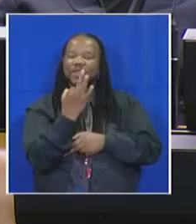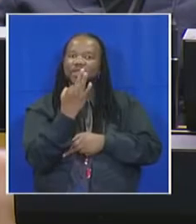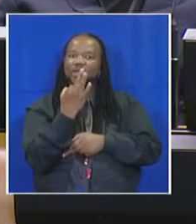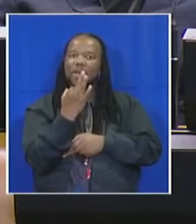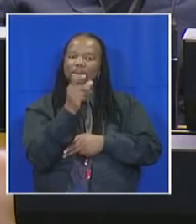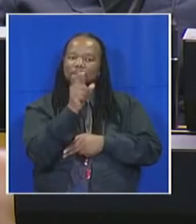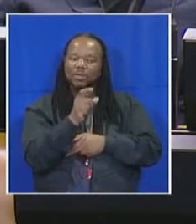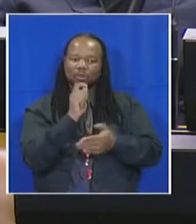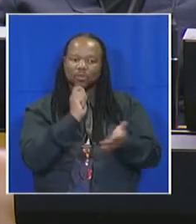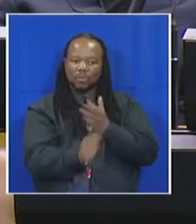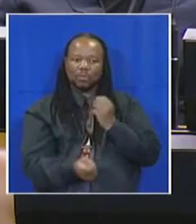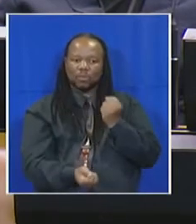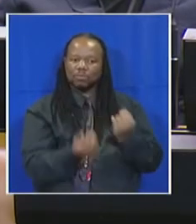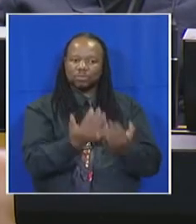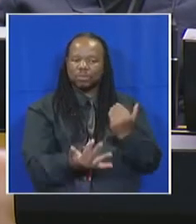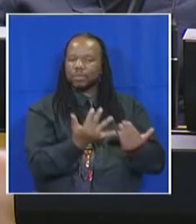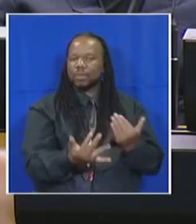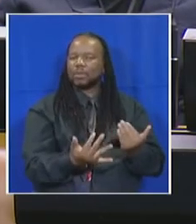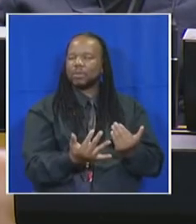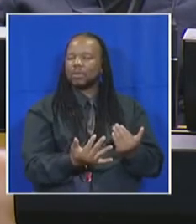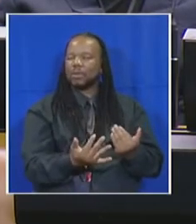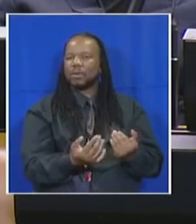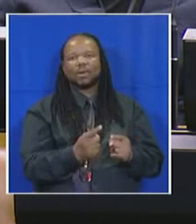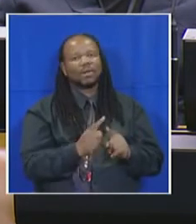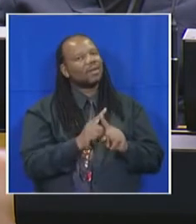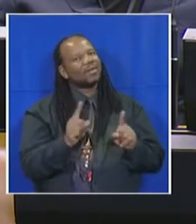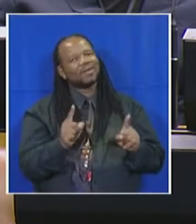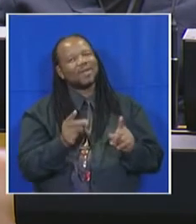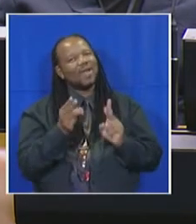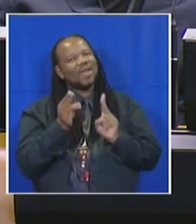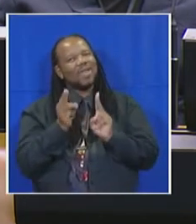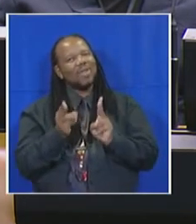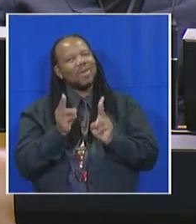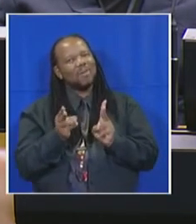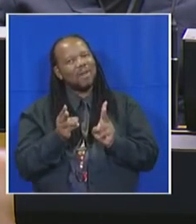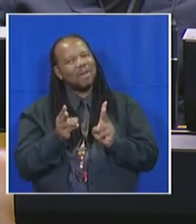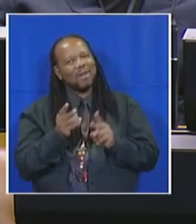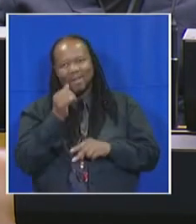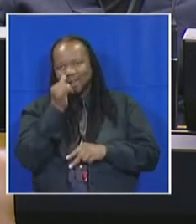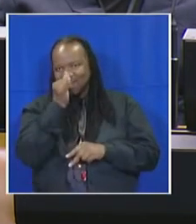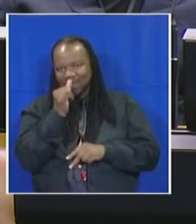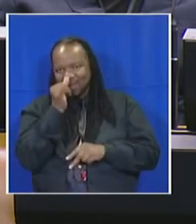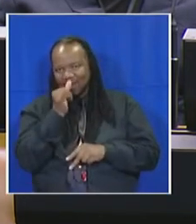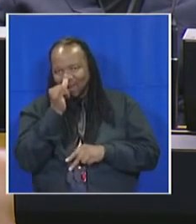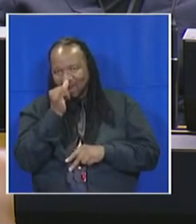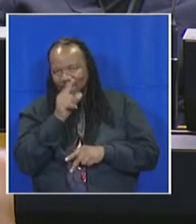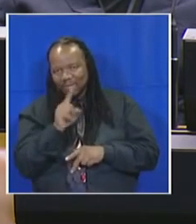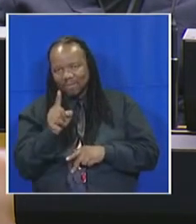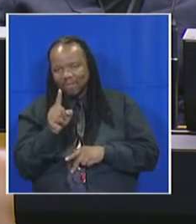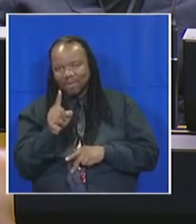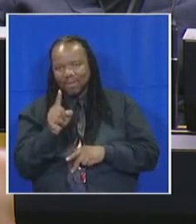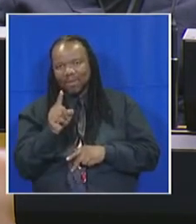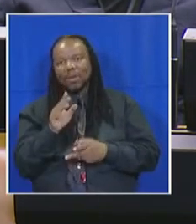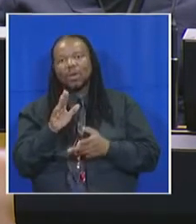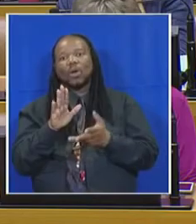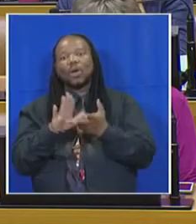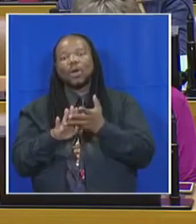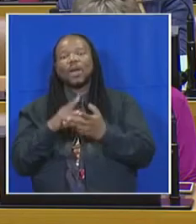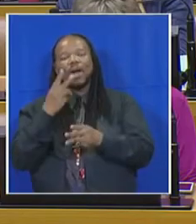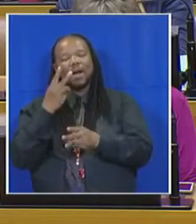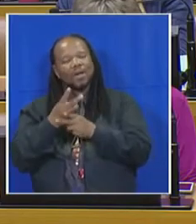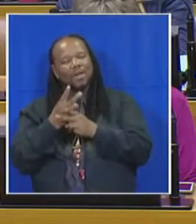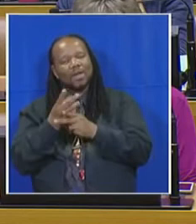I say it is not normal criminality if you look at Dan Knight, also from KwaZulu-Natal,